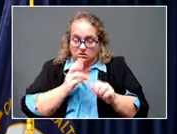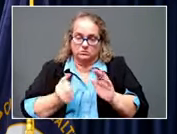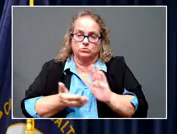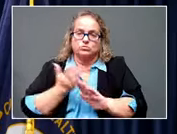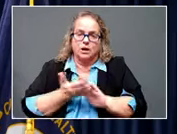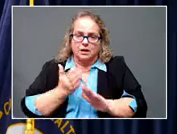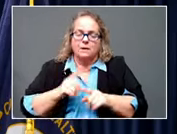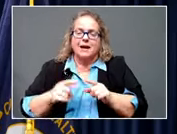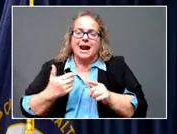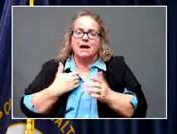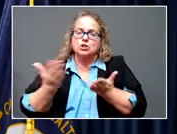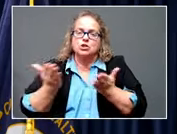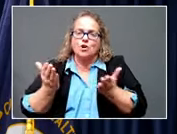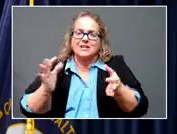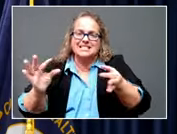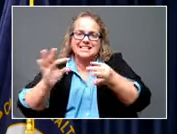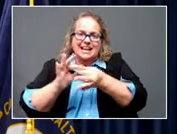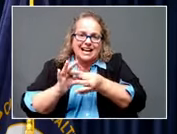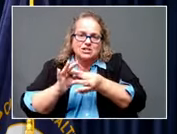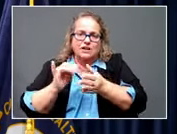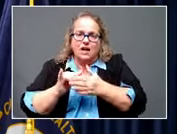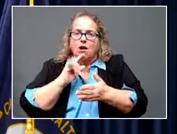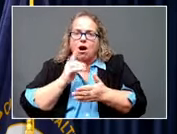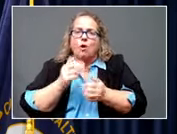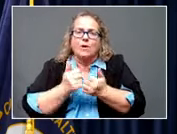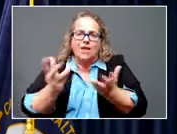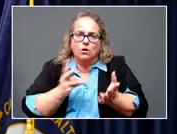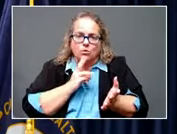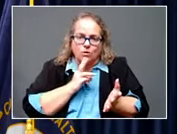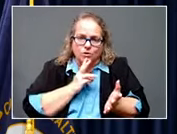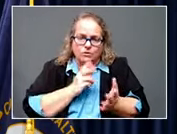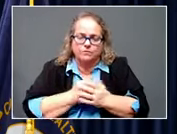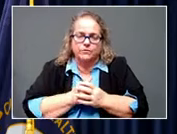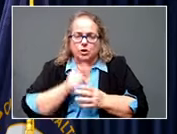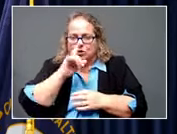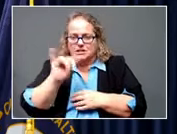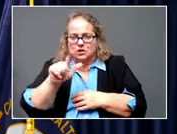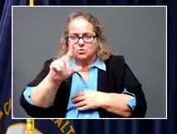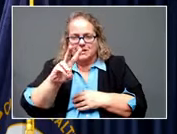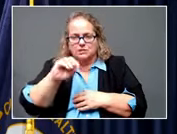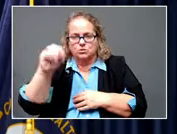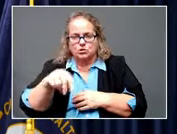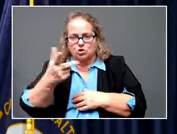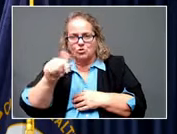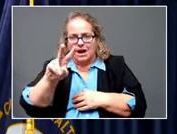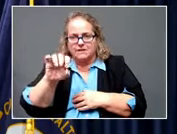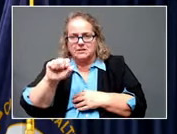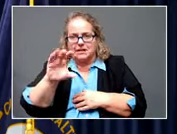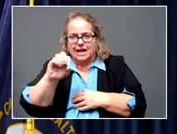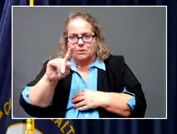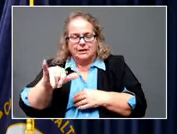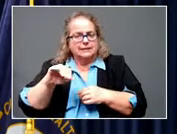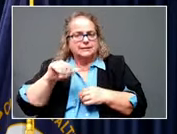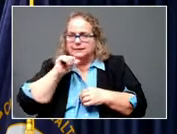connections that are without water. Looks like about 26% of Graves County still without power. It's under